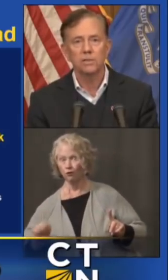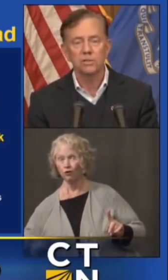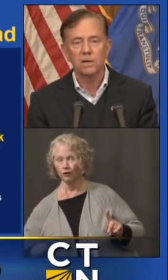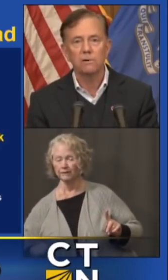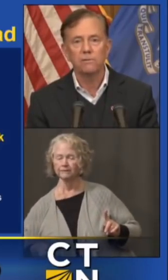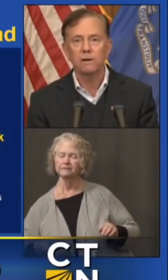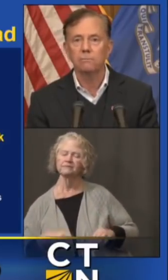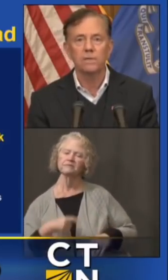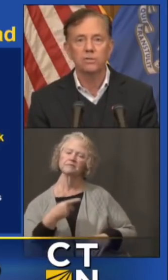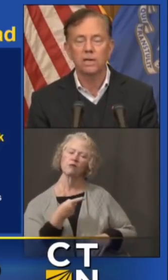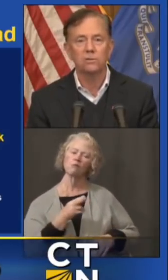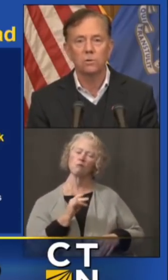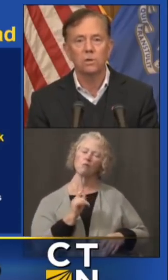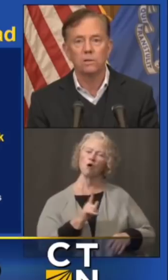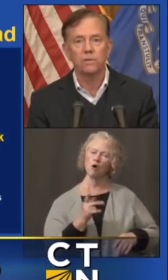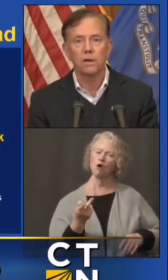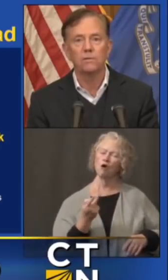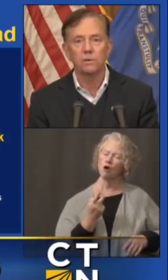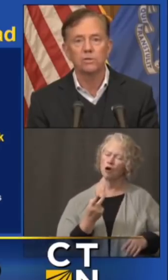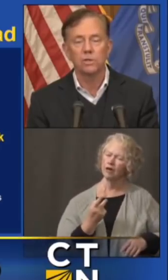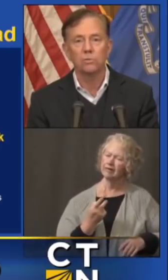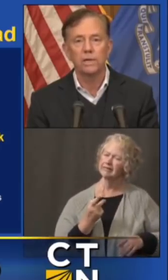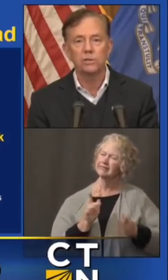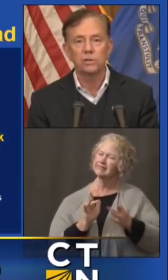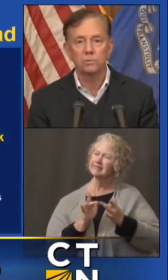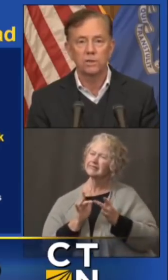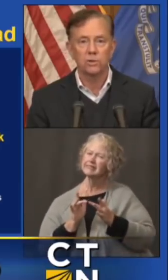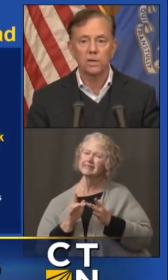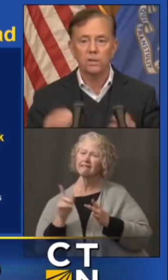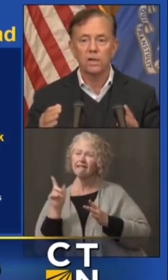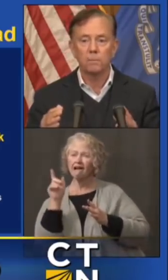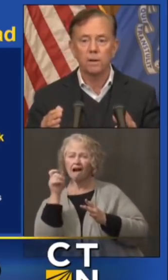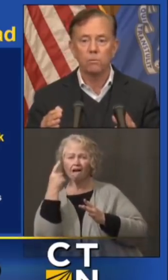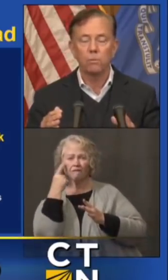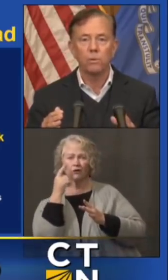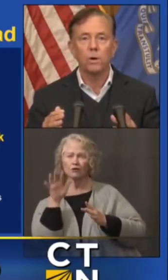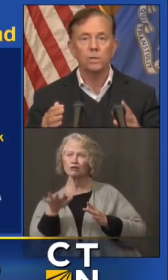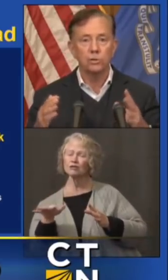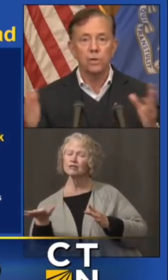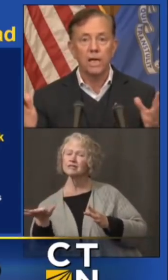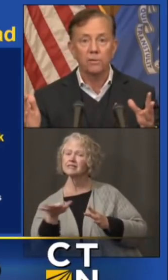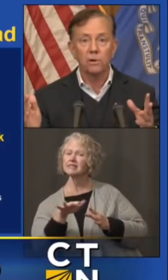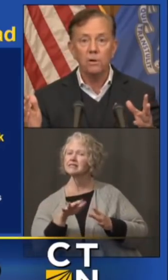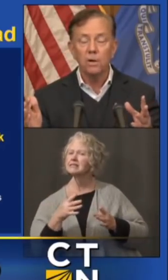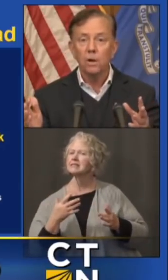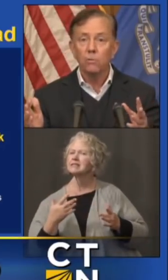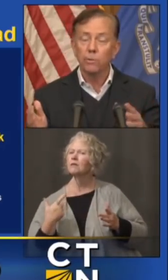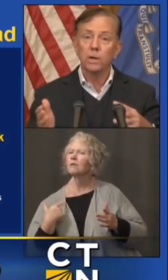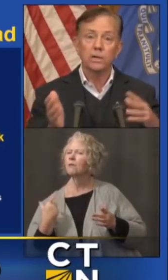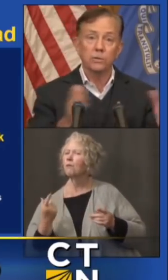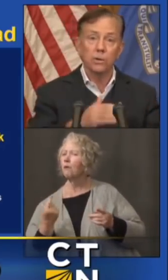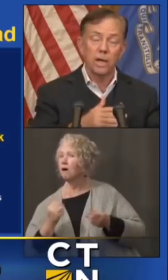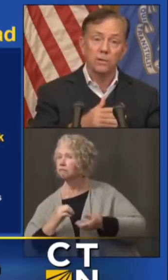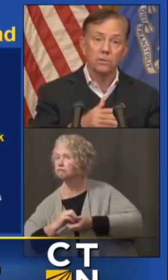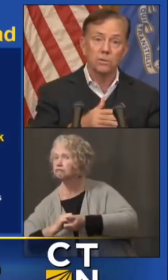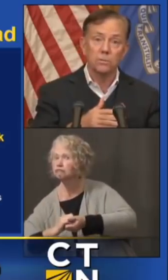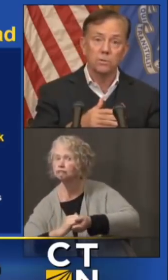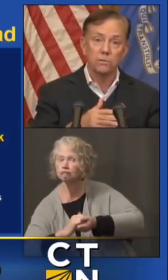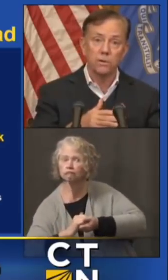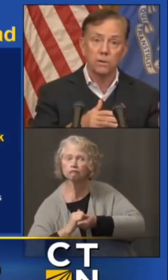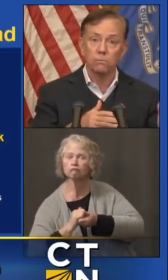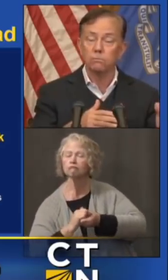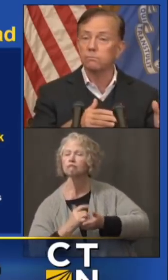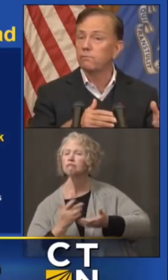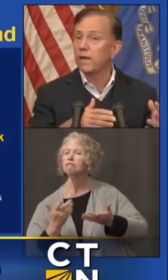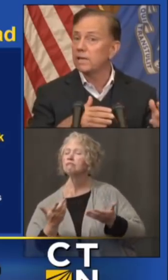and myself, I reached out to all of the governors in the region as we try and think about what we want to do together, what we want to do together in terms